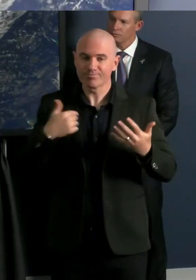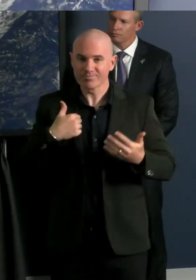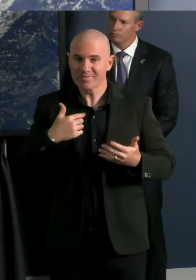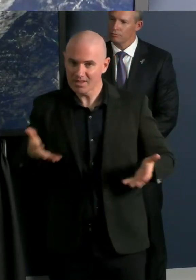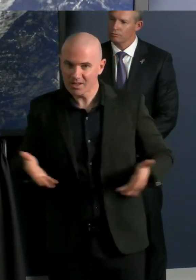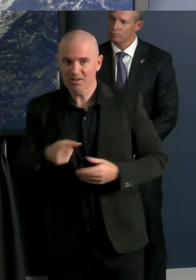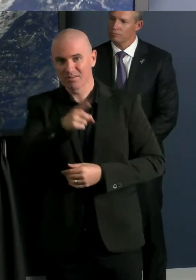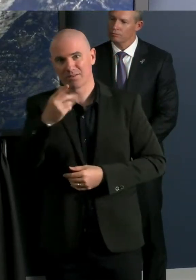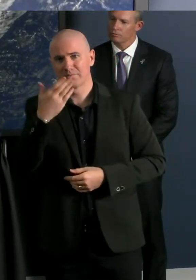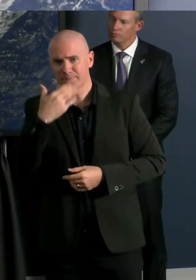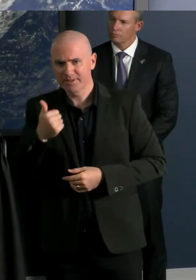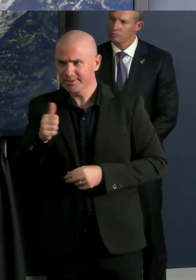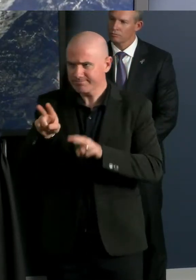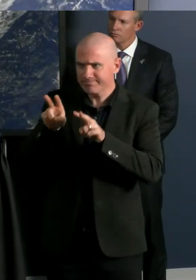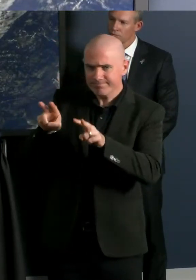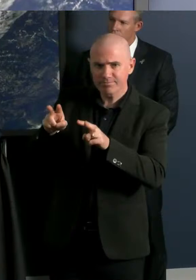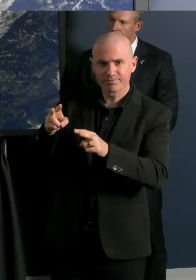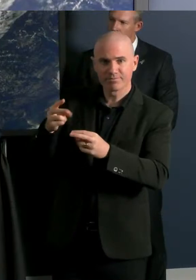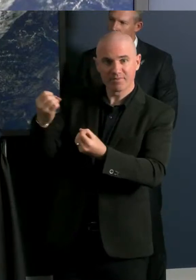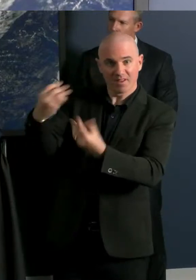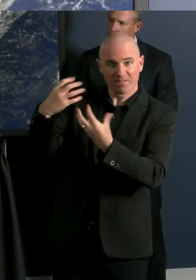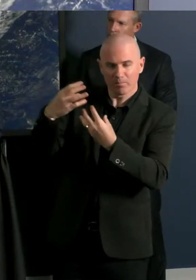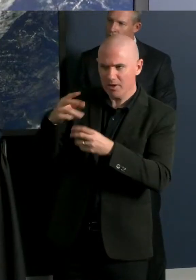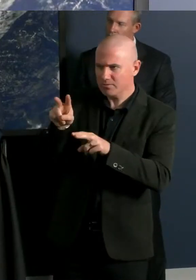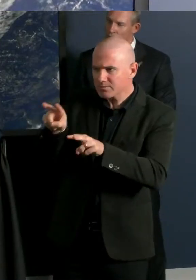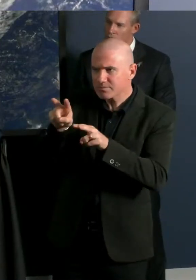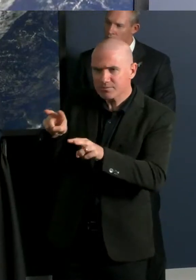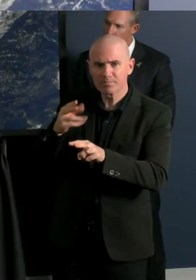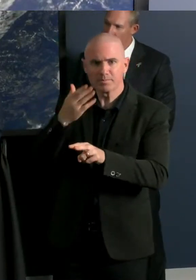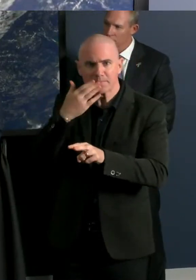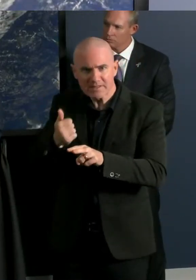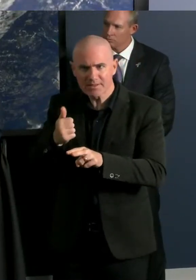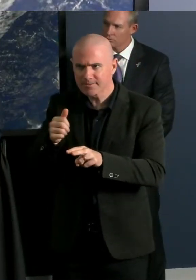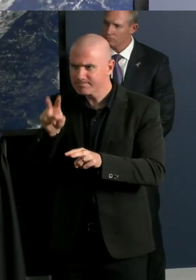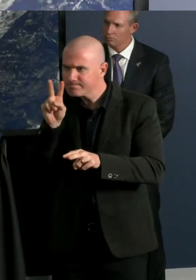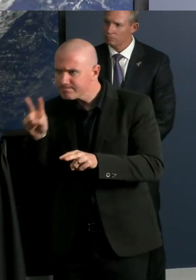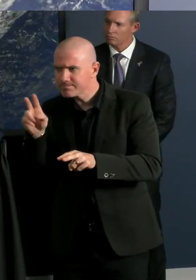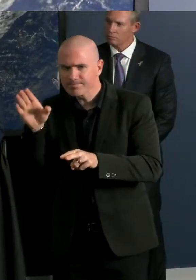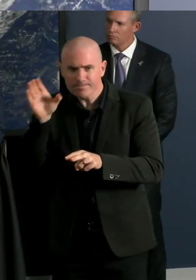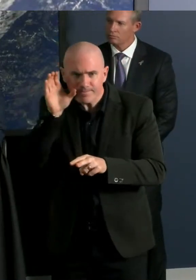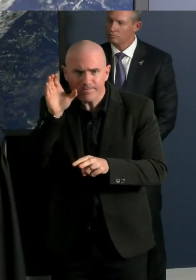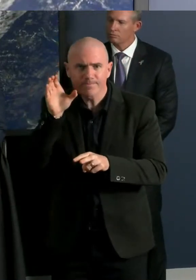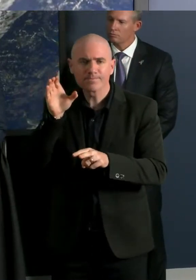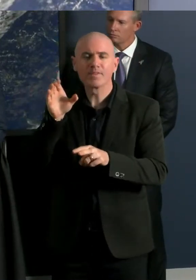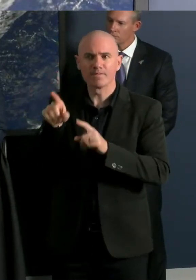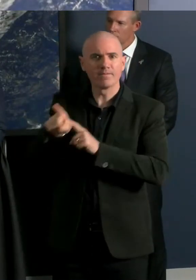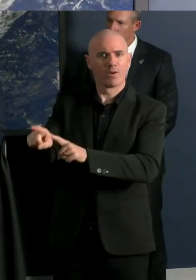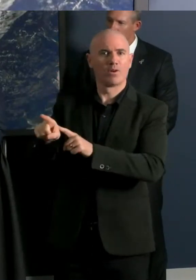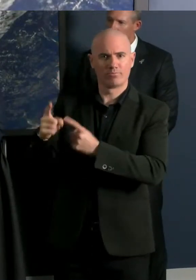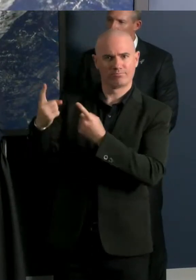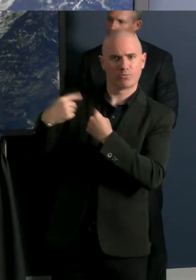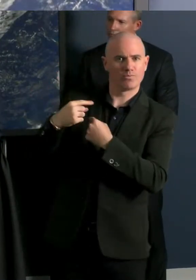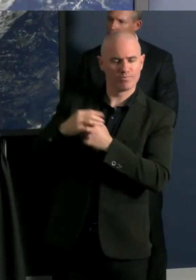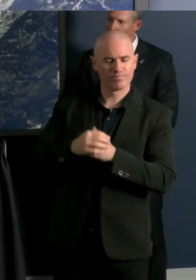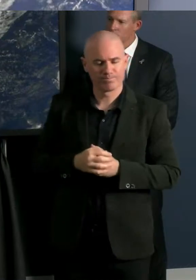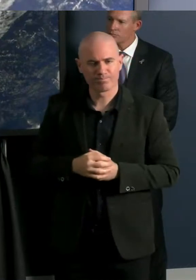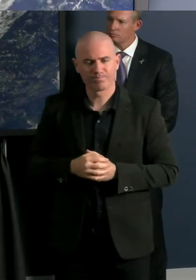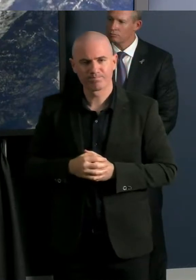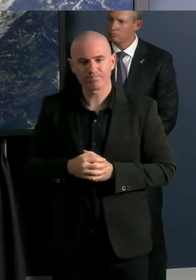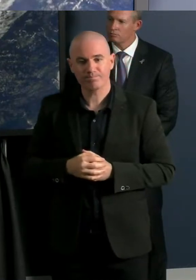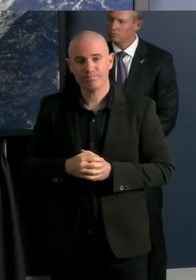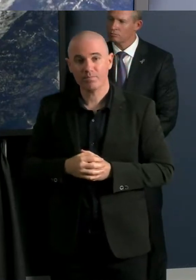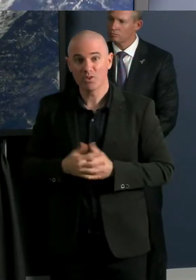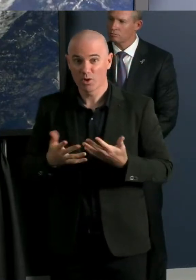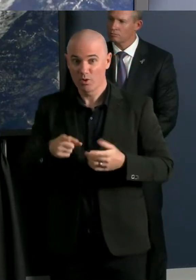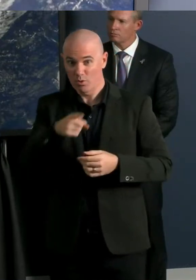stay informed, heed warnings as they come out and public messaging as it comes out, and make sure that in terms of